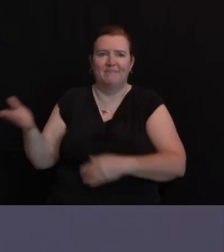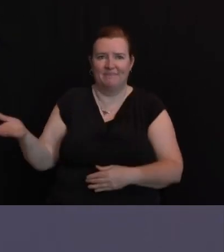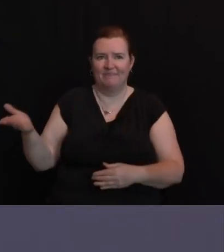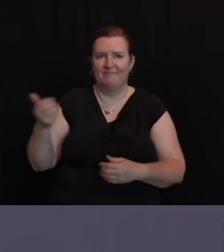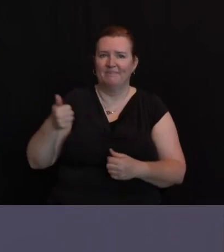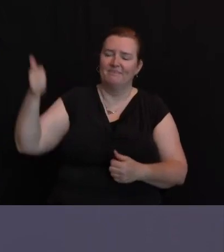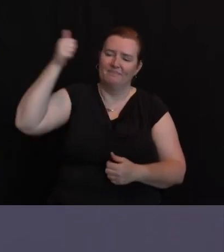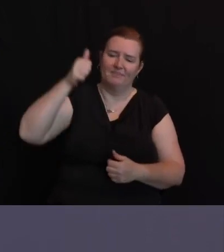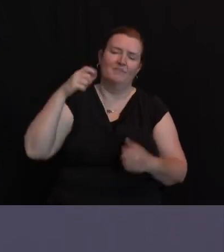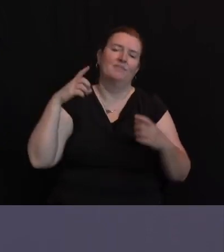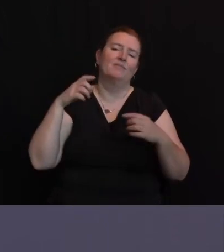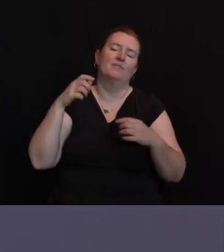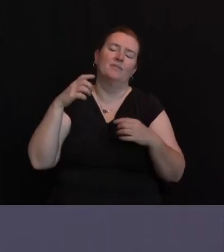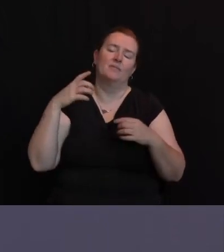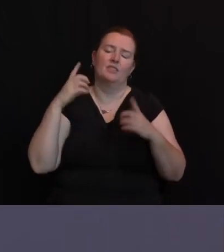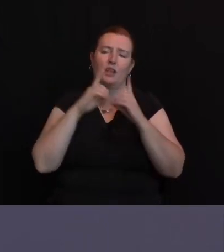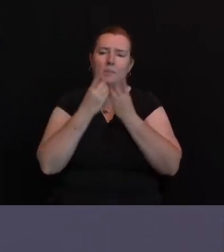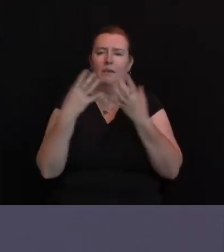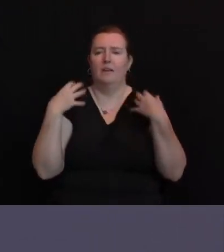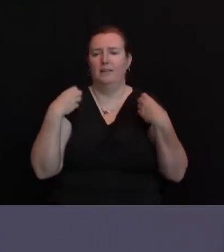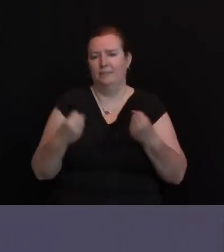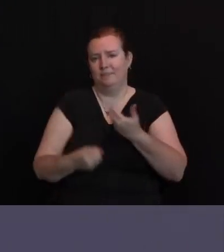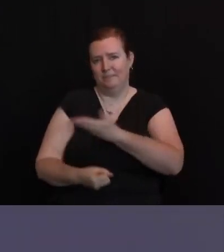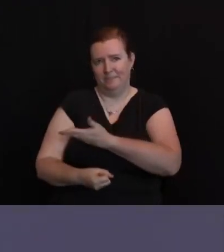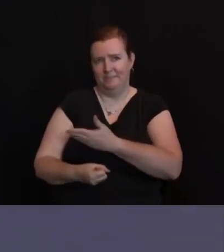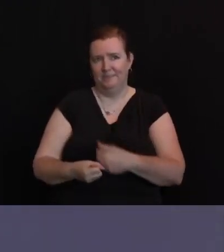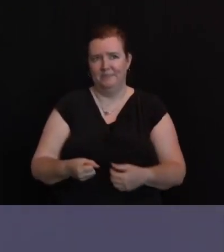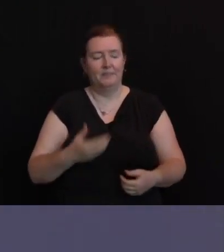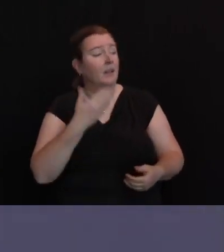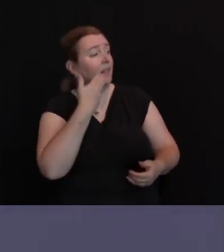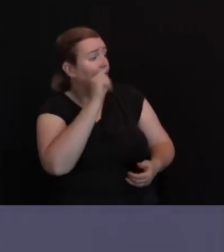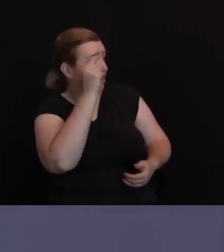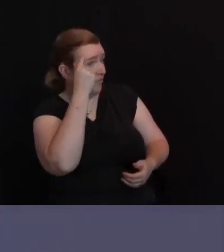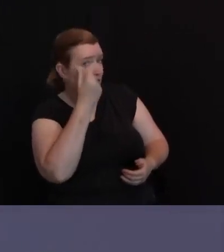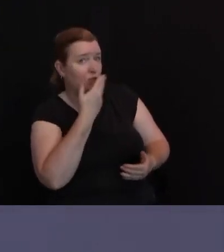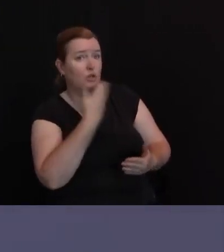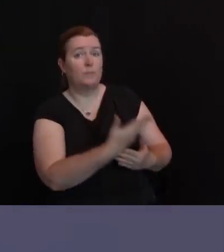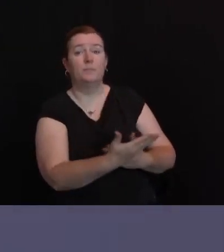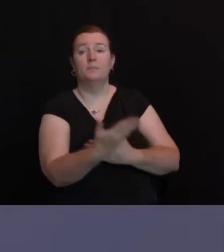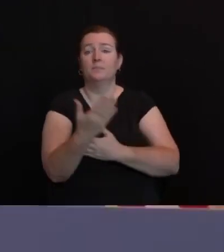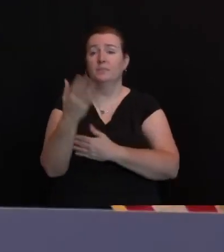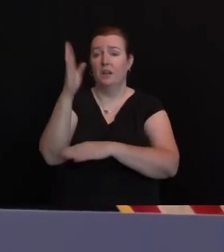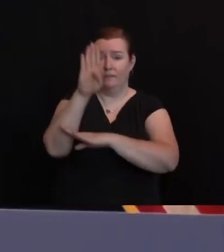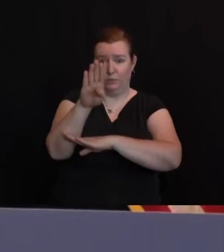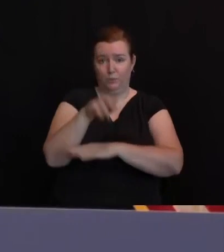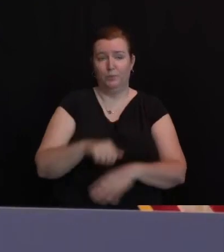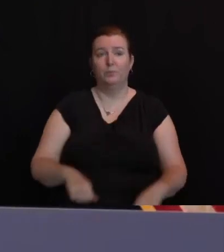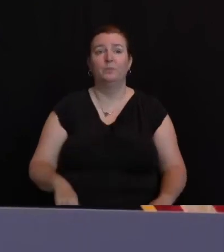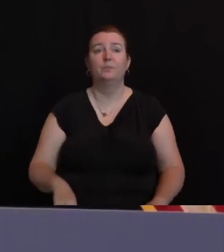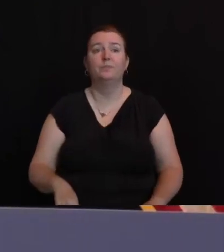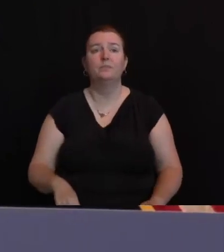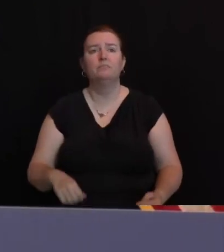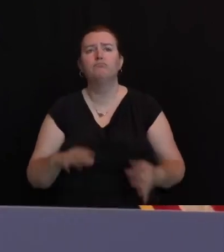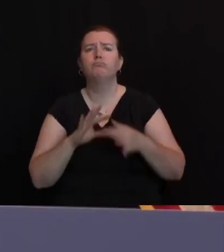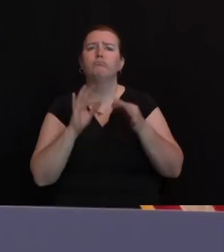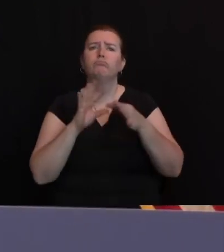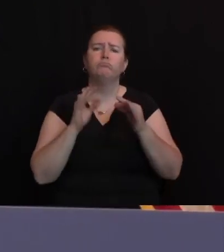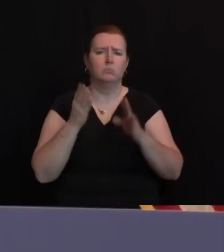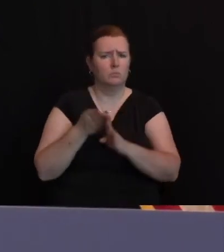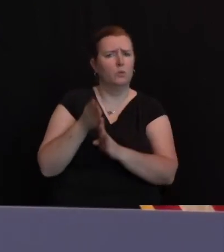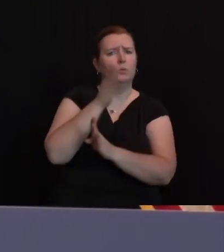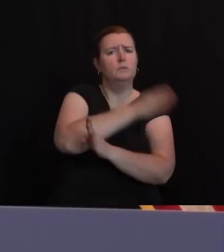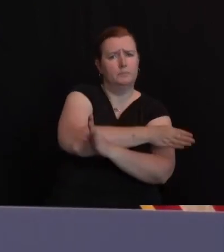of the Department of Health, Judy Persicelli. Thank you, Governor, and good afternoon. As we have said repeatedly, to contain the spread